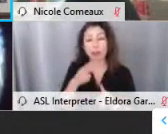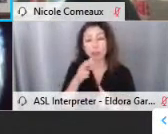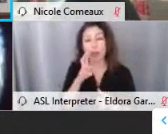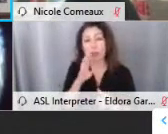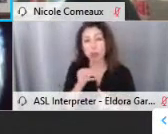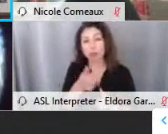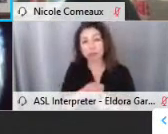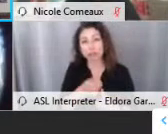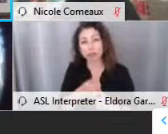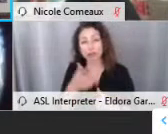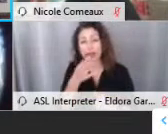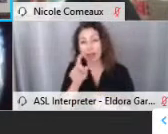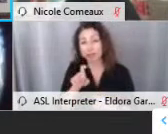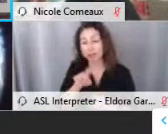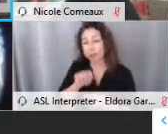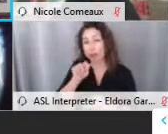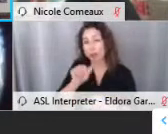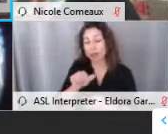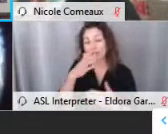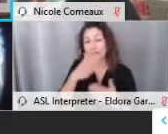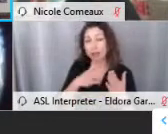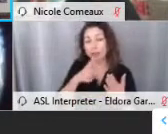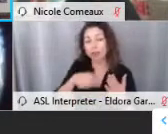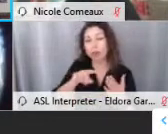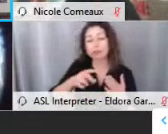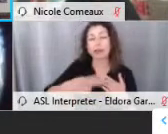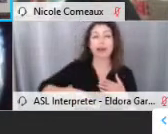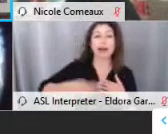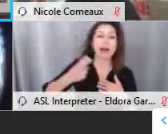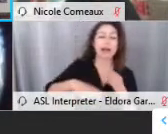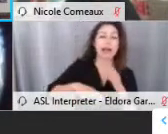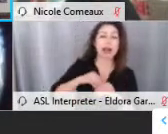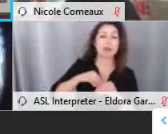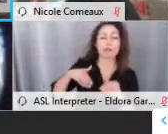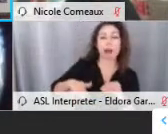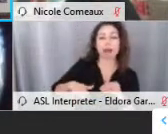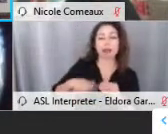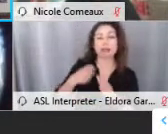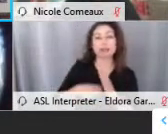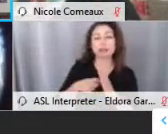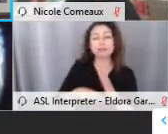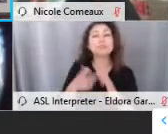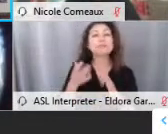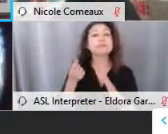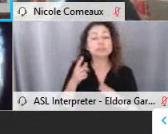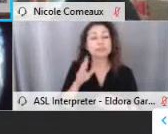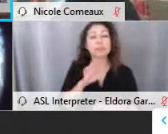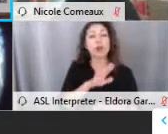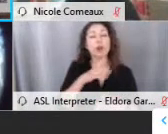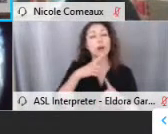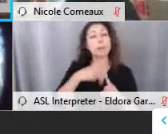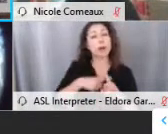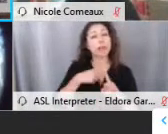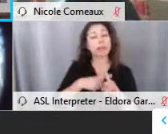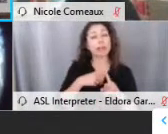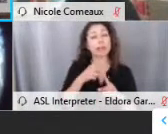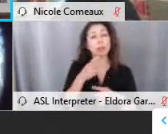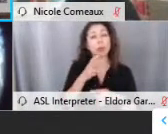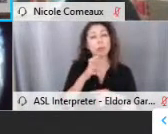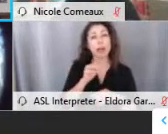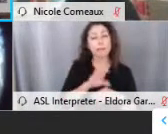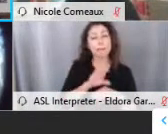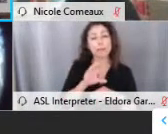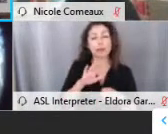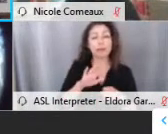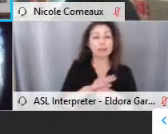herself and pay some of those high out-of-pocket costs. And in this case, her monthly premium would be the